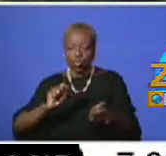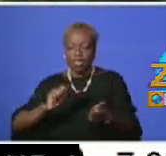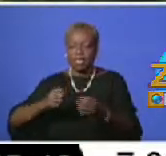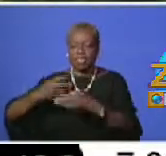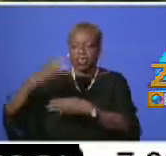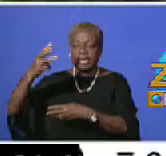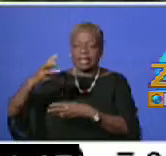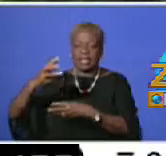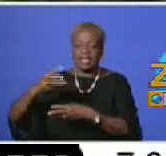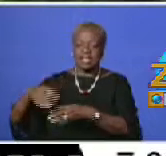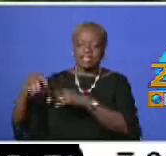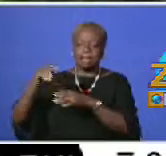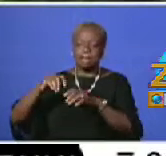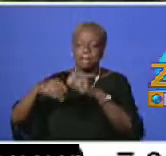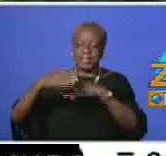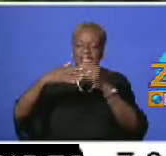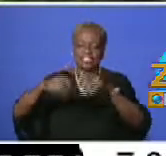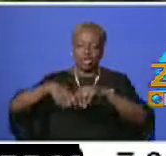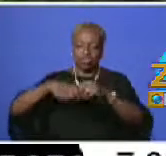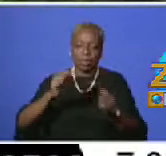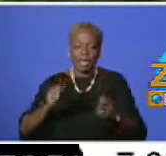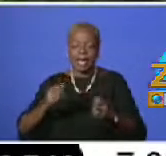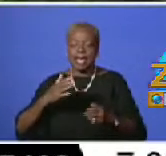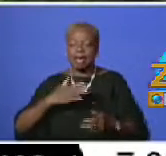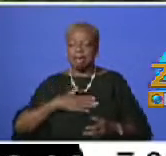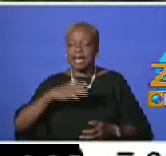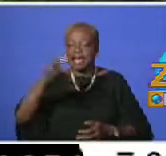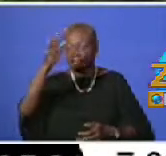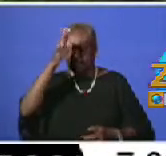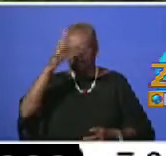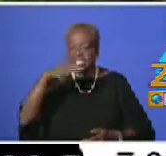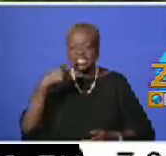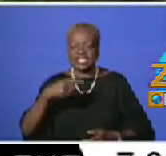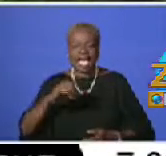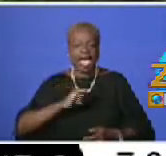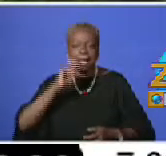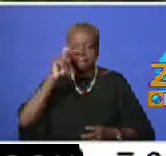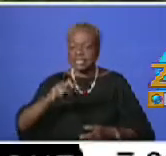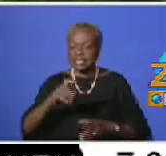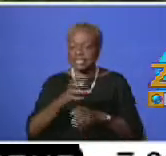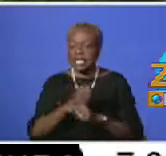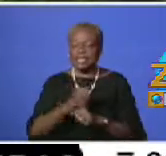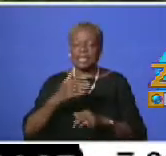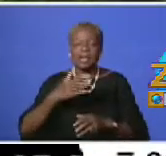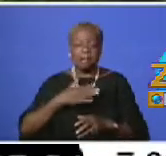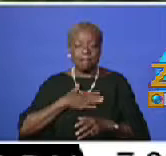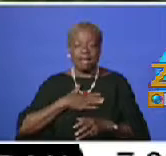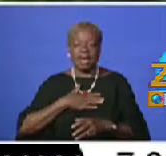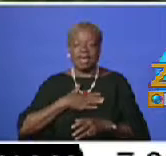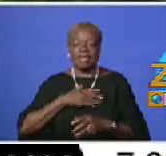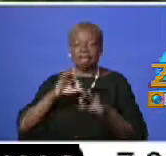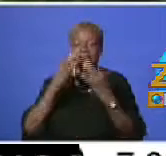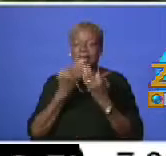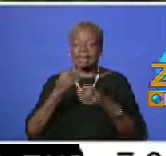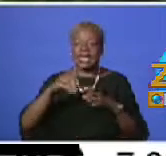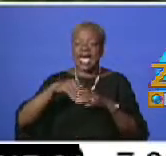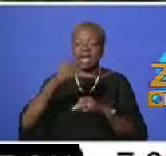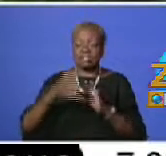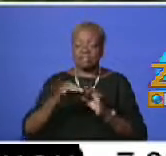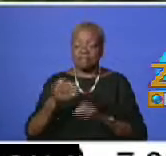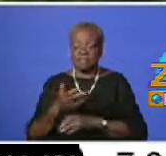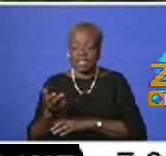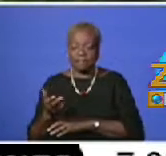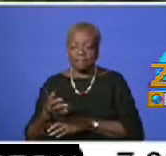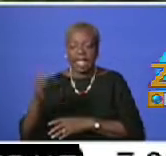The building started to rip. And my father said he has to get his family out of there, Clint Larota. And with him doing